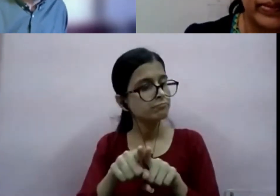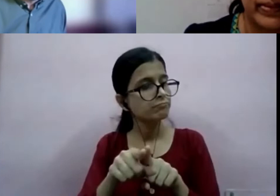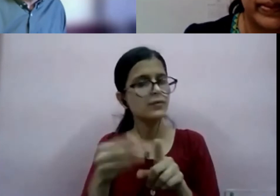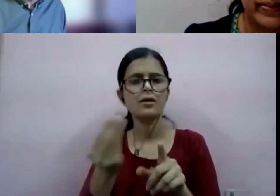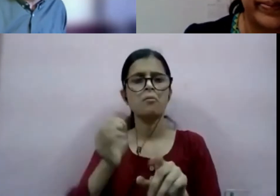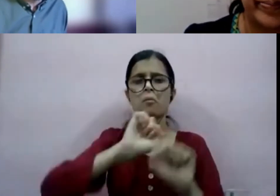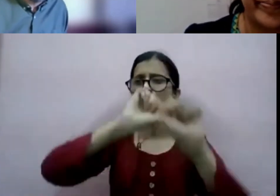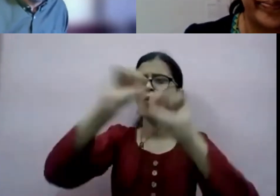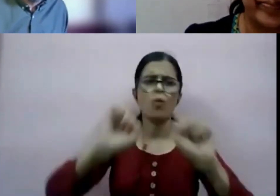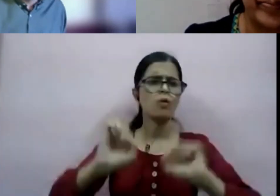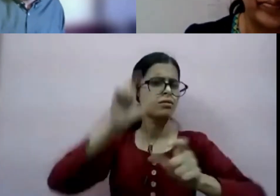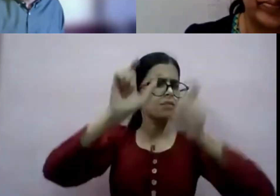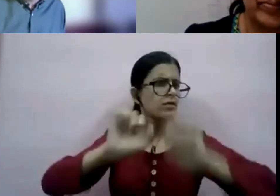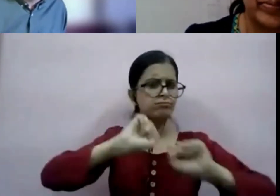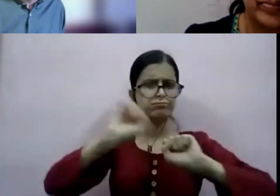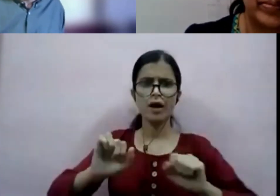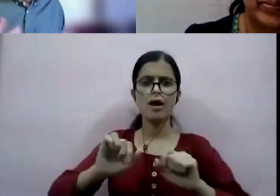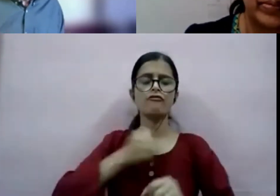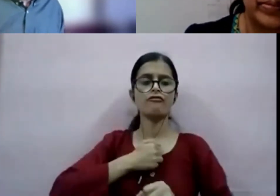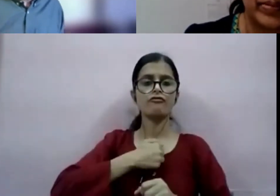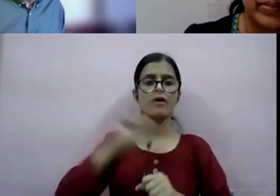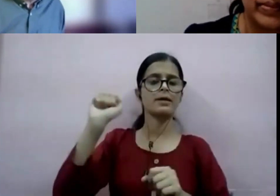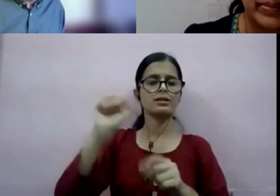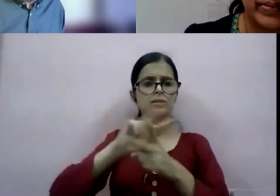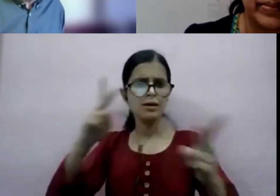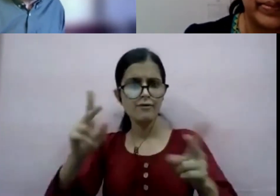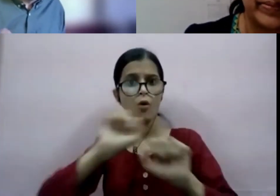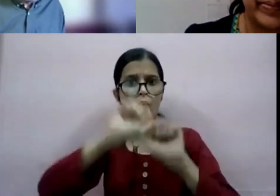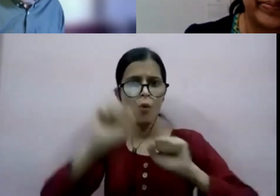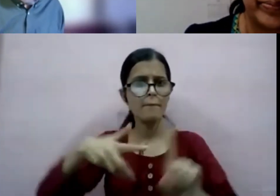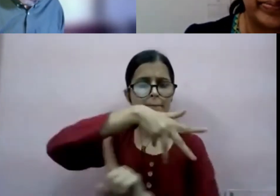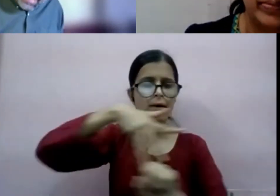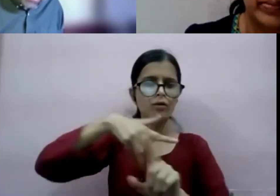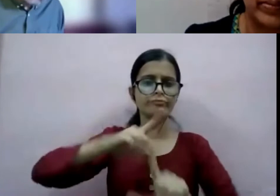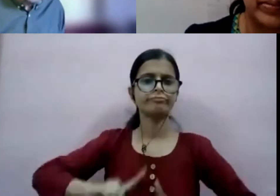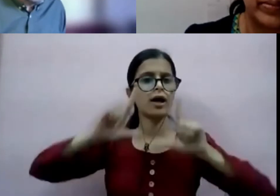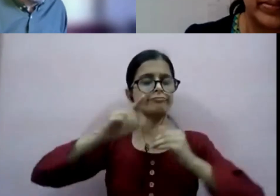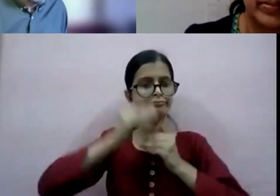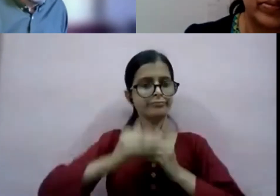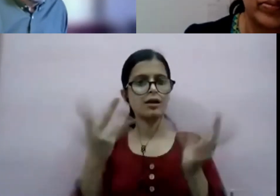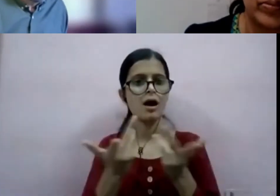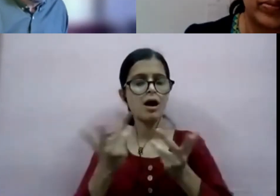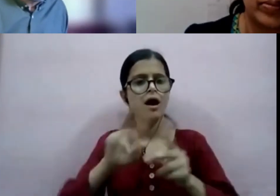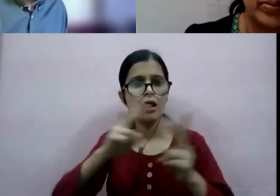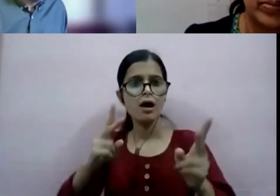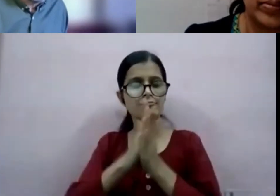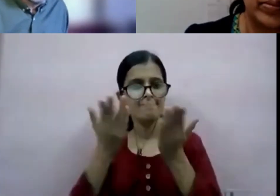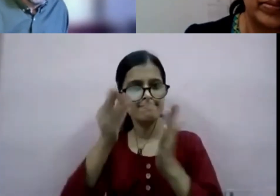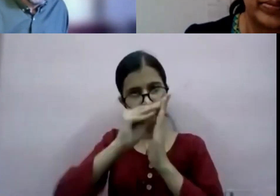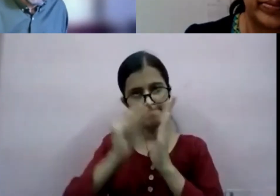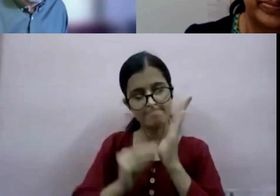autobiographical writing as feminists, and I think that's a really important way to go. But it's that engaging with the structures